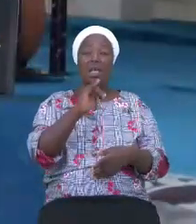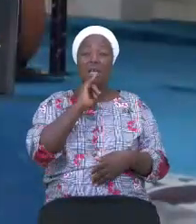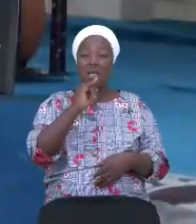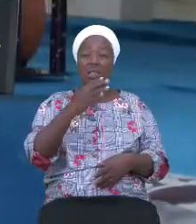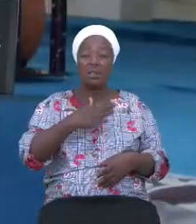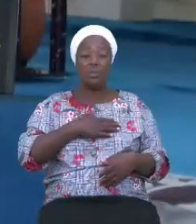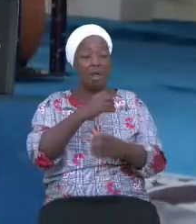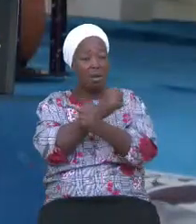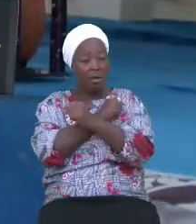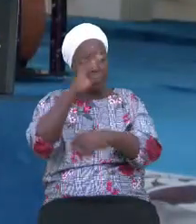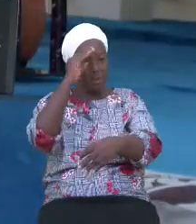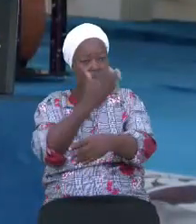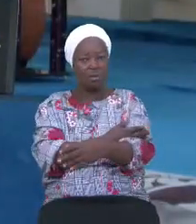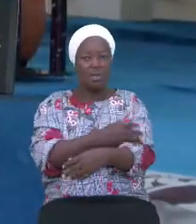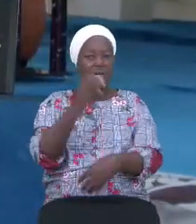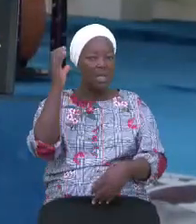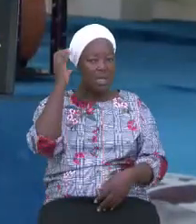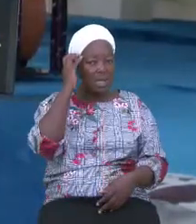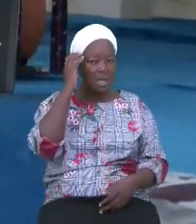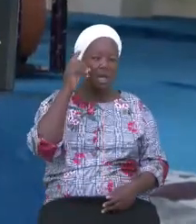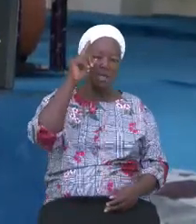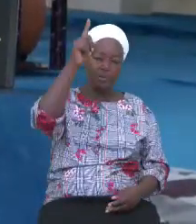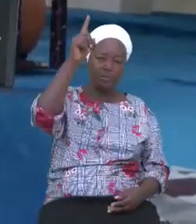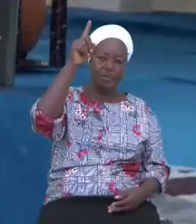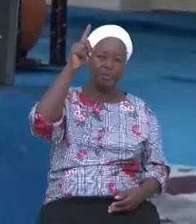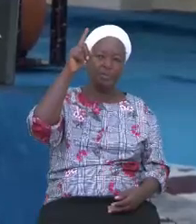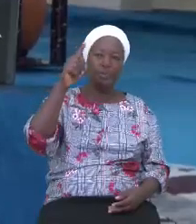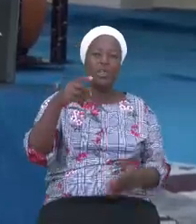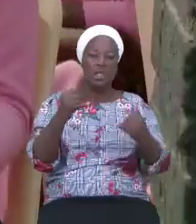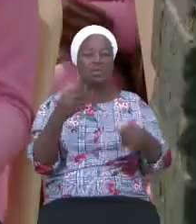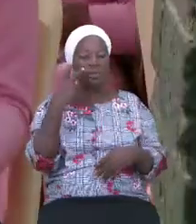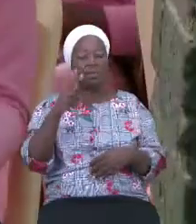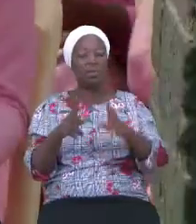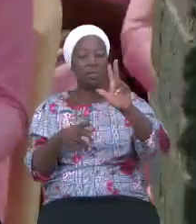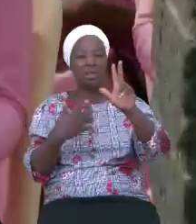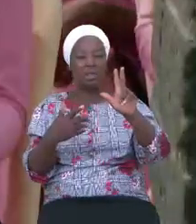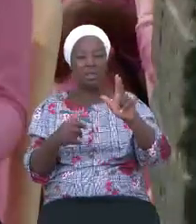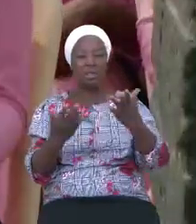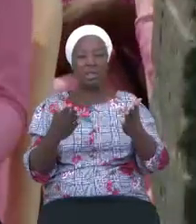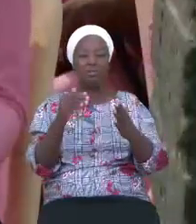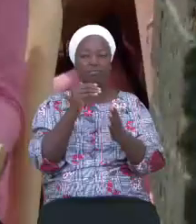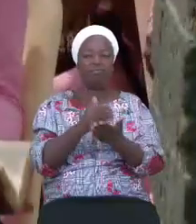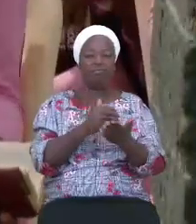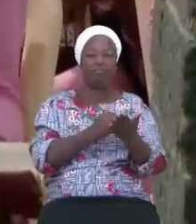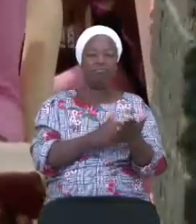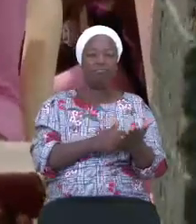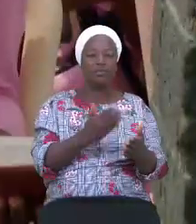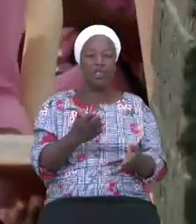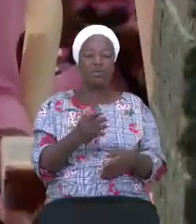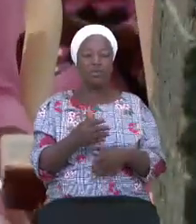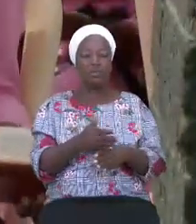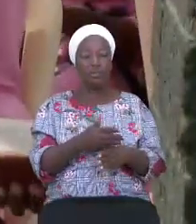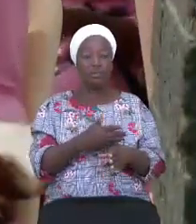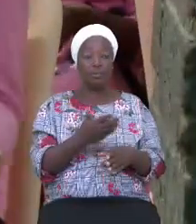my beloved son. Hear him. We're looking at 3 things here. 3 things. Number 1,